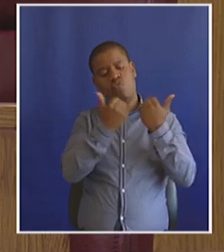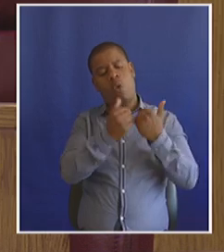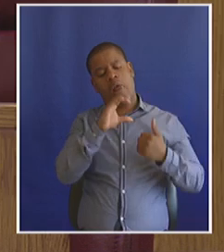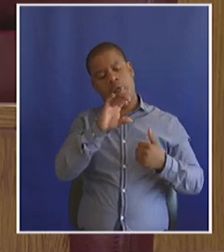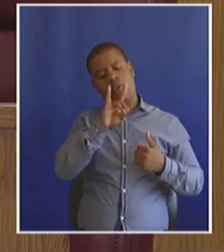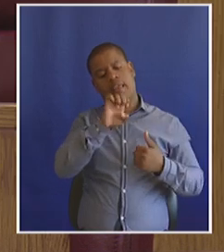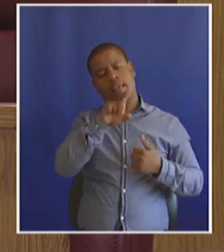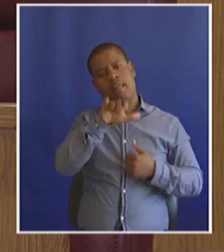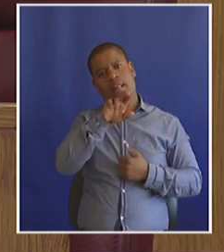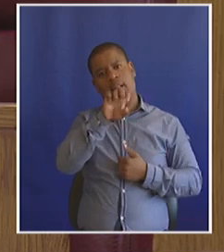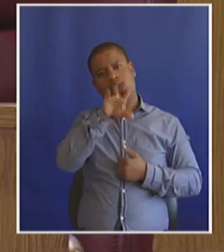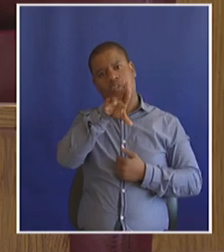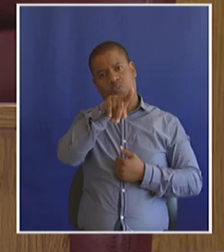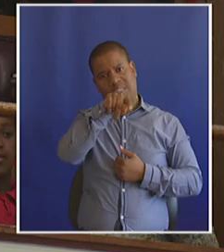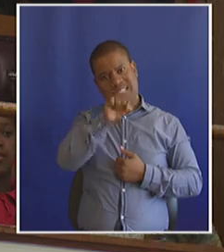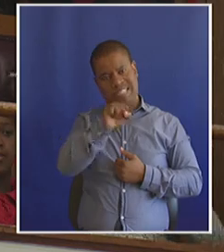Welcome.